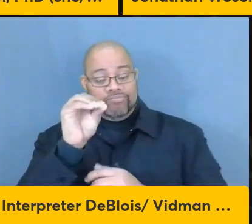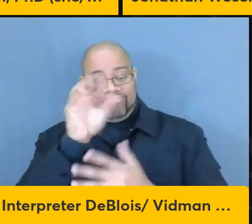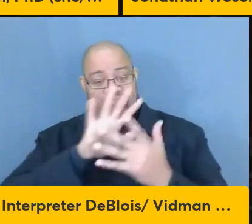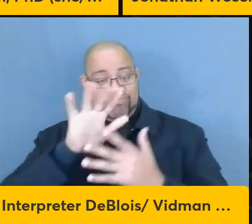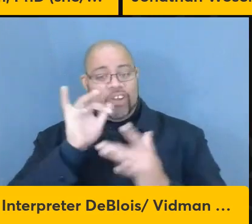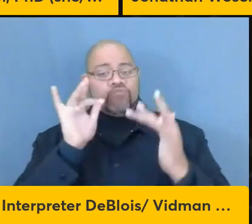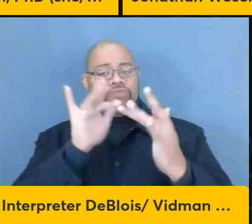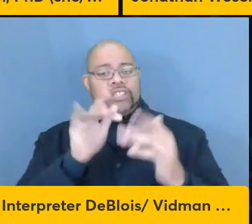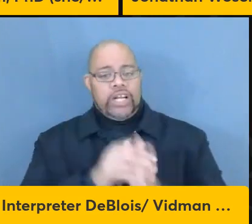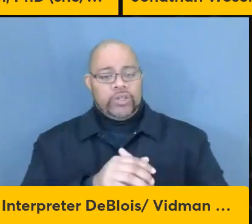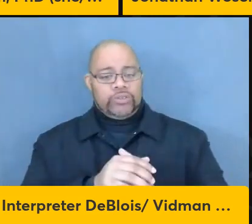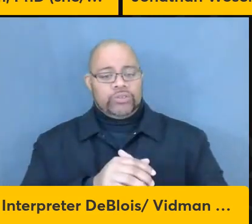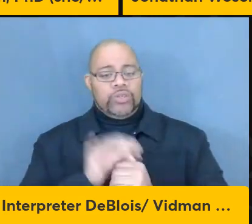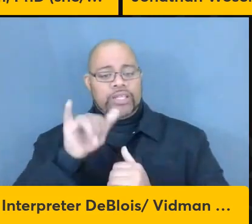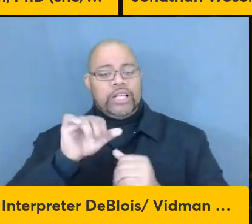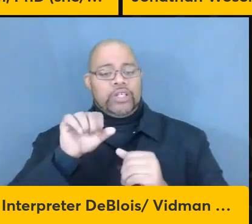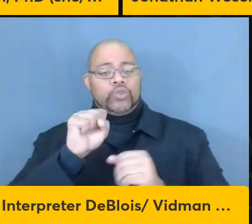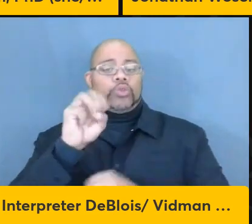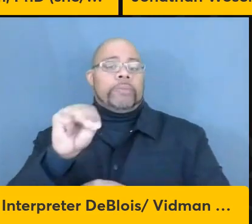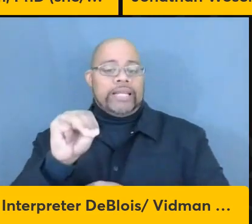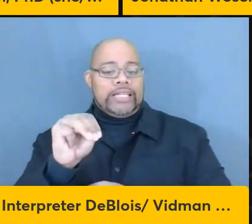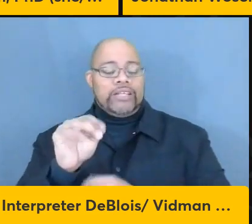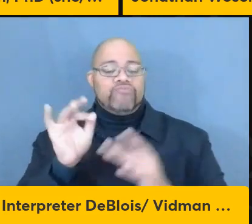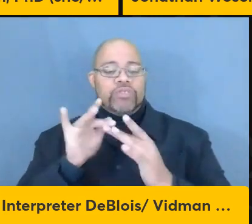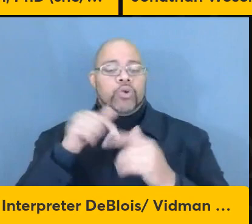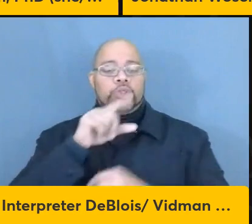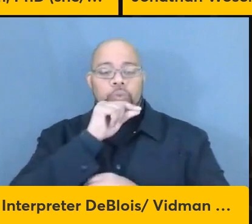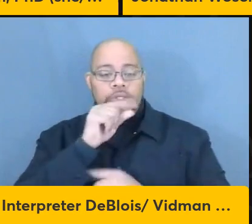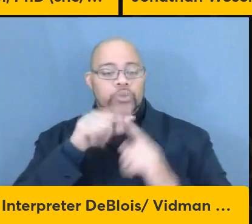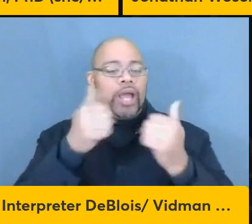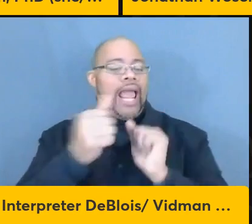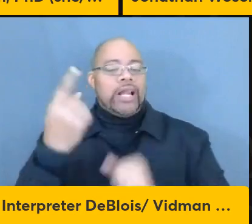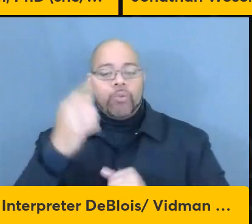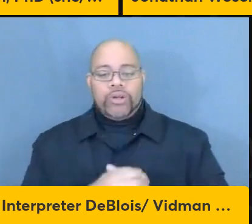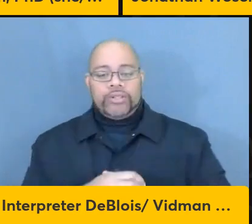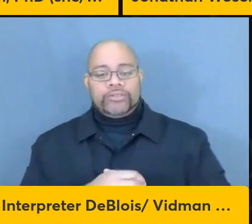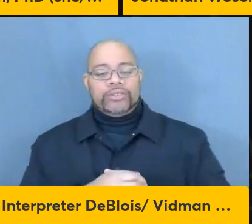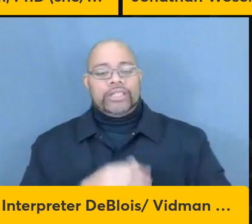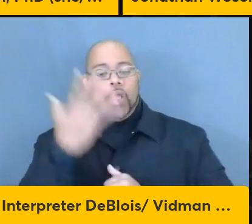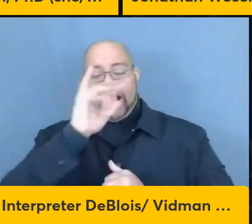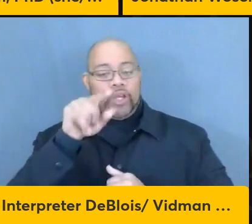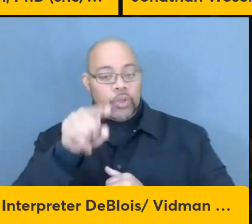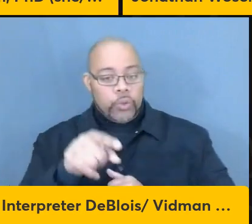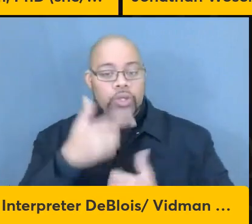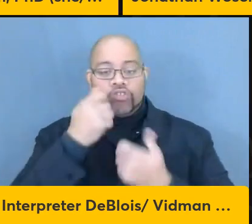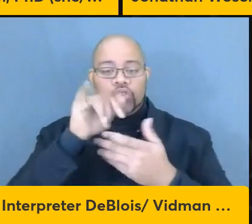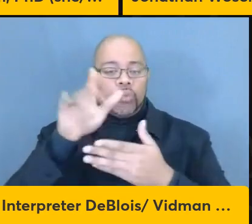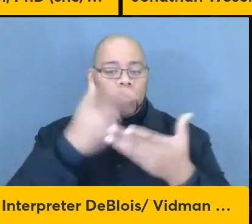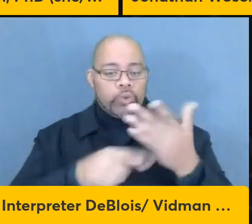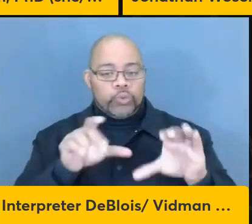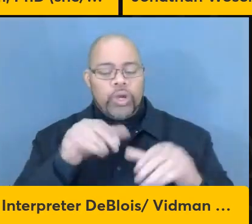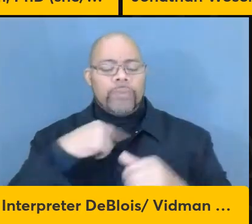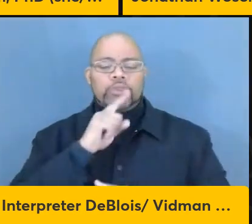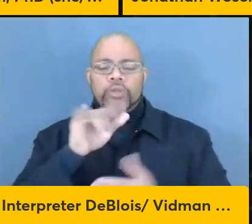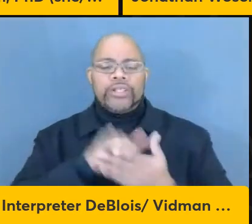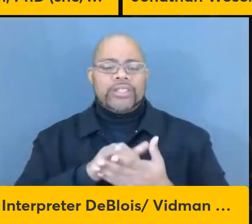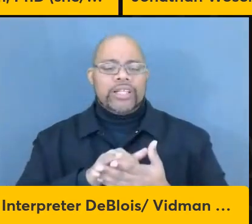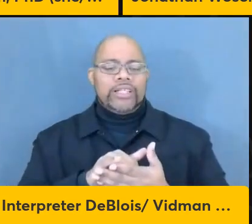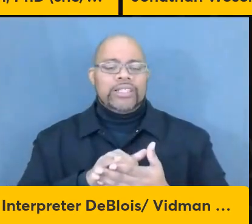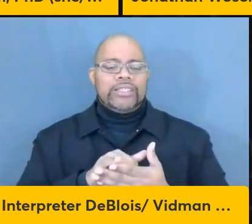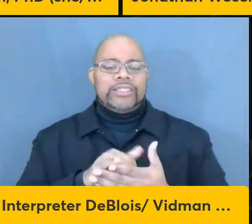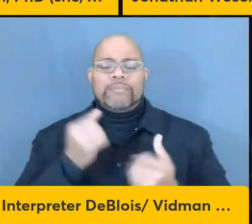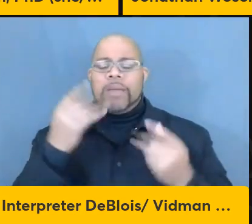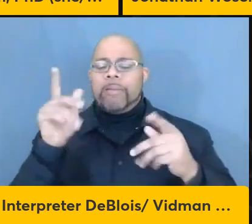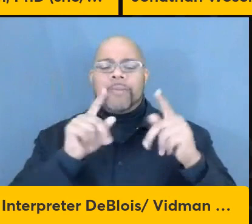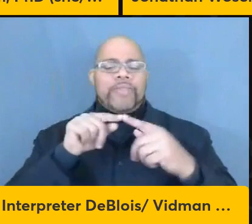reach out to the social media, reach out on Twitter to anybody that looks like you and is interested in your doing. I'm sure there's so many resources and people